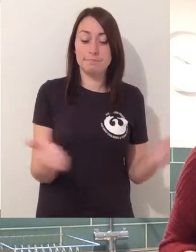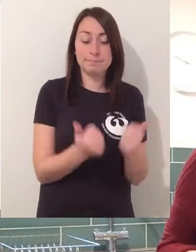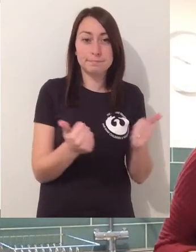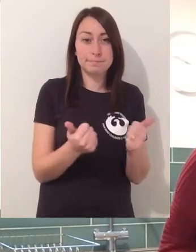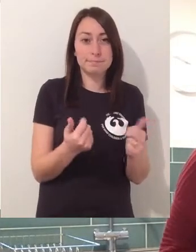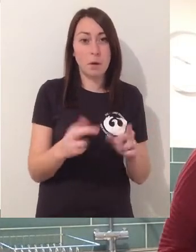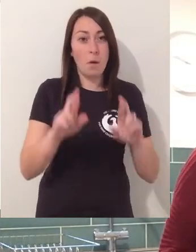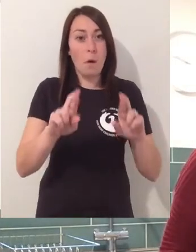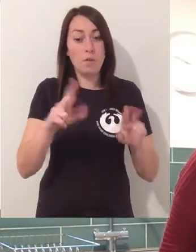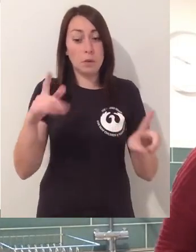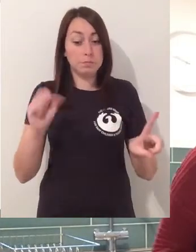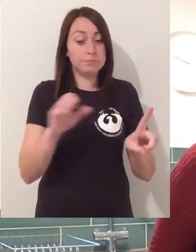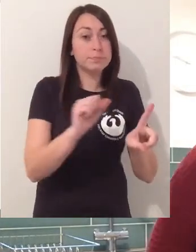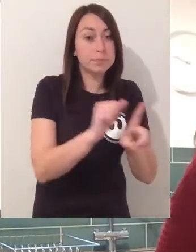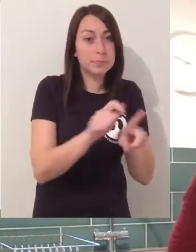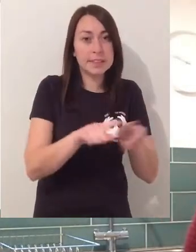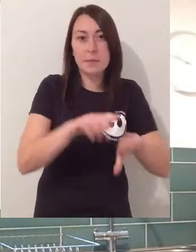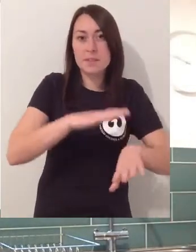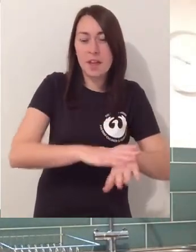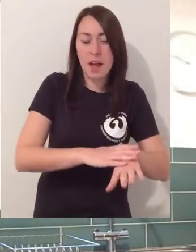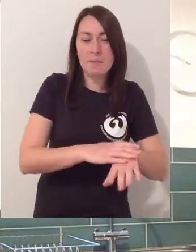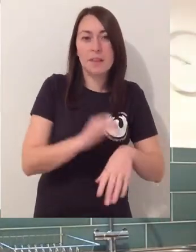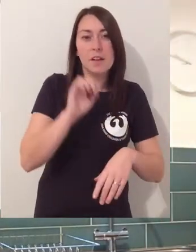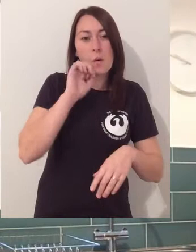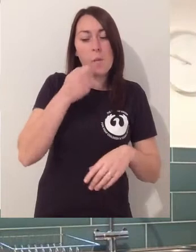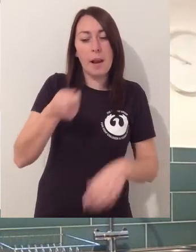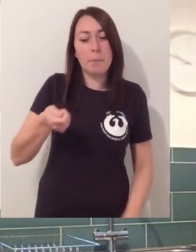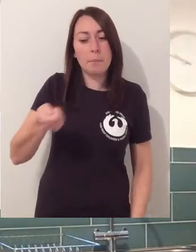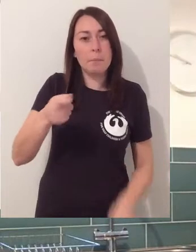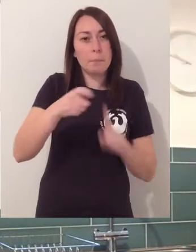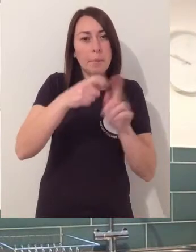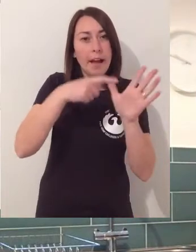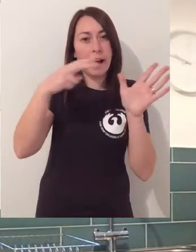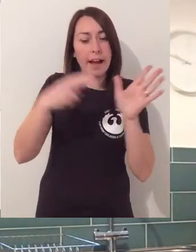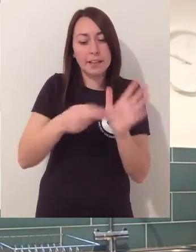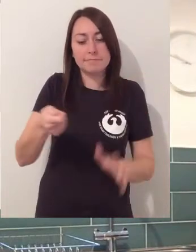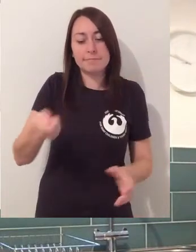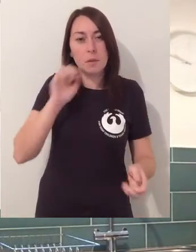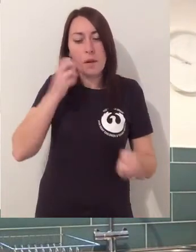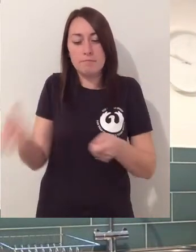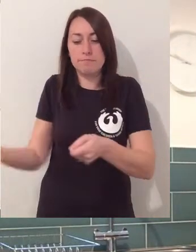that's me all done. I hope you're all caught up too. What we're going to do is we're going to put this into a large saucepan.